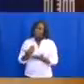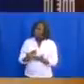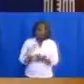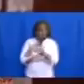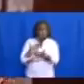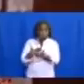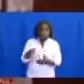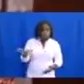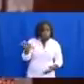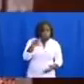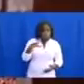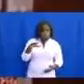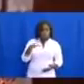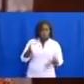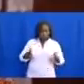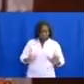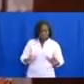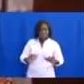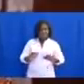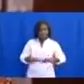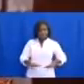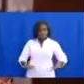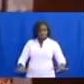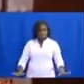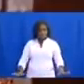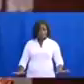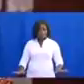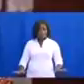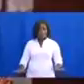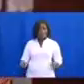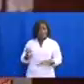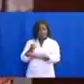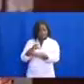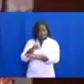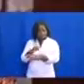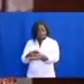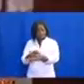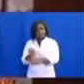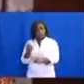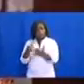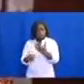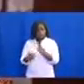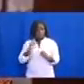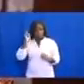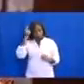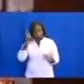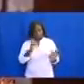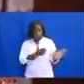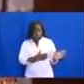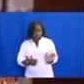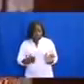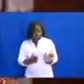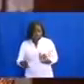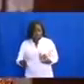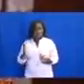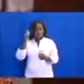fai. Waka wo bi fe abomode ni bi fe ni ke